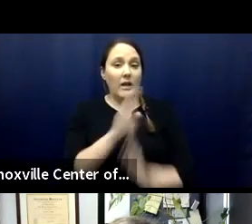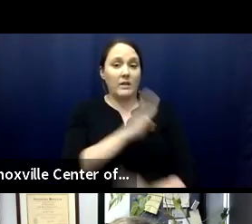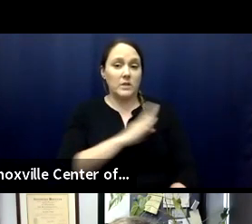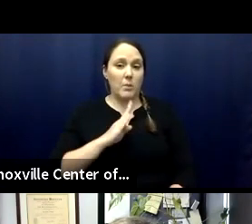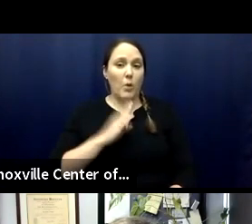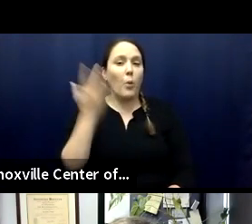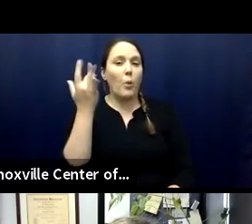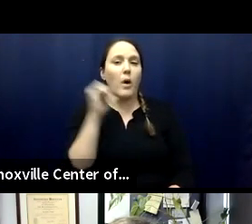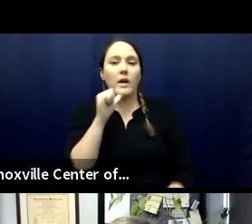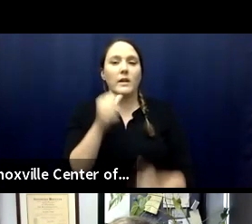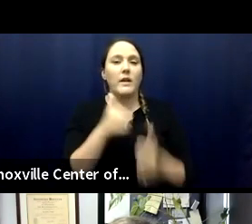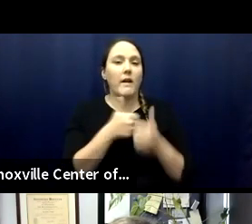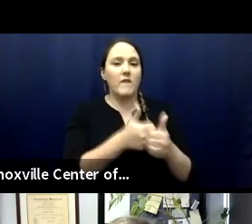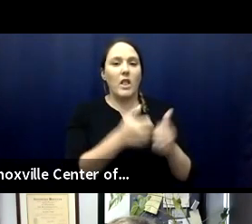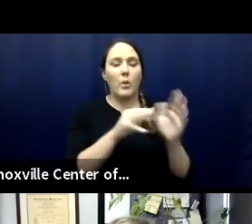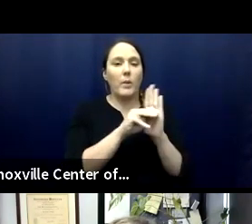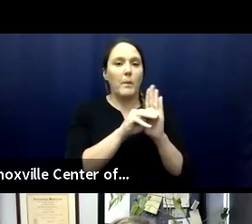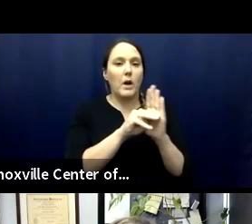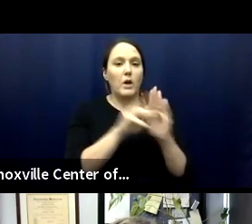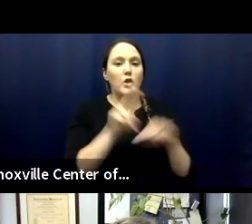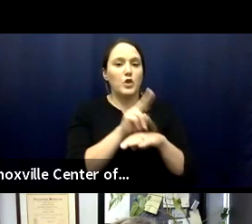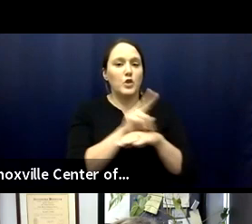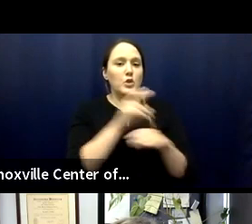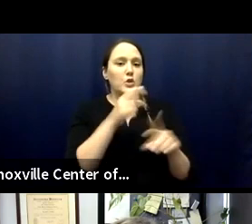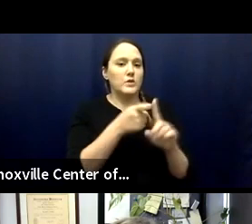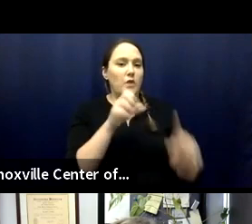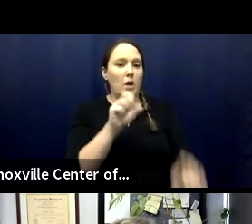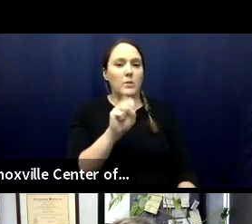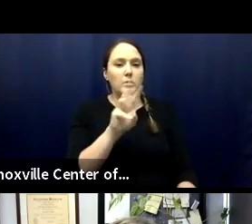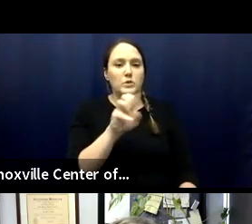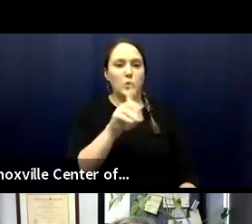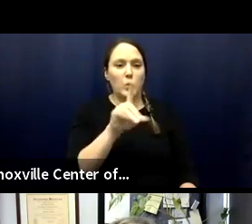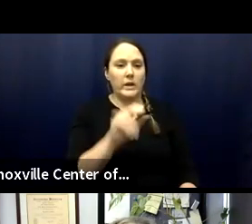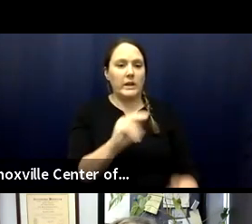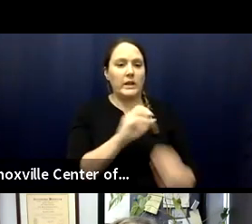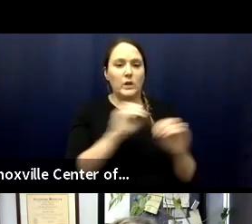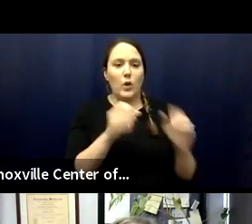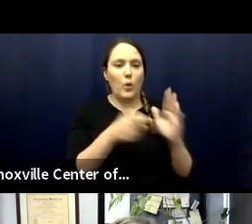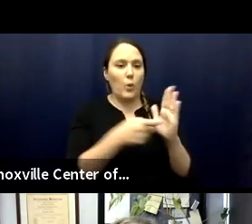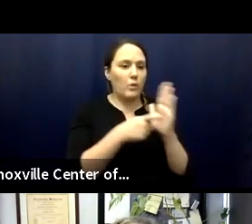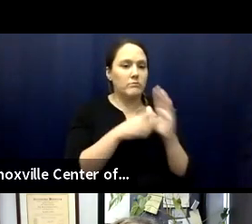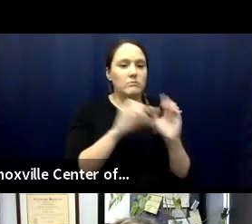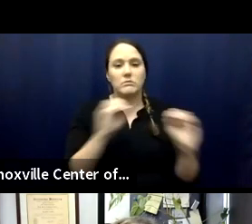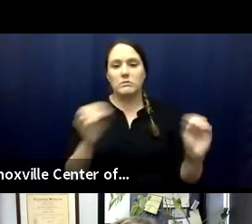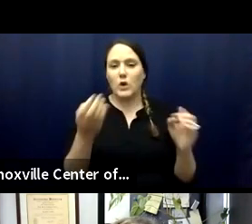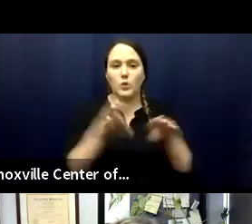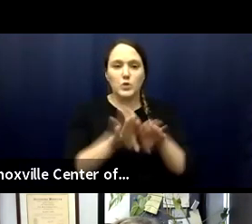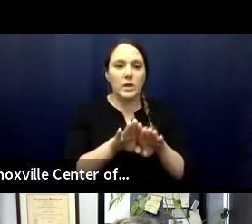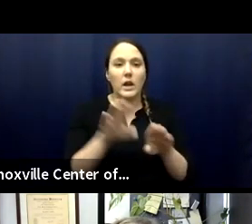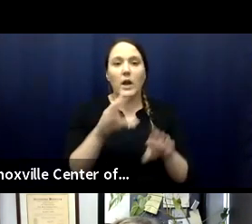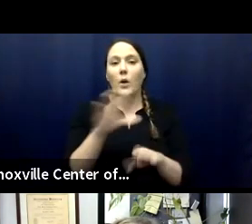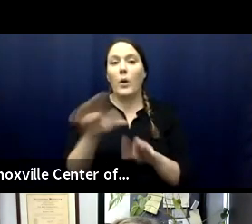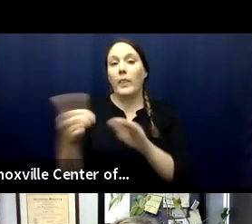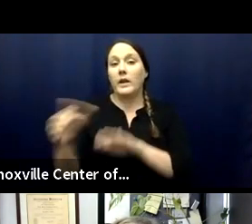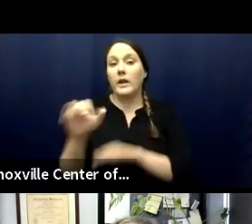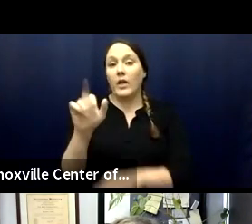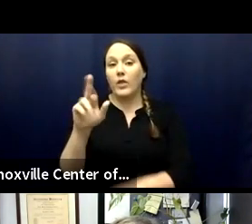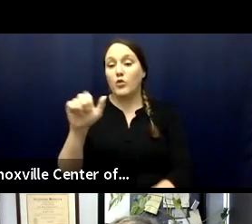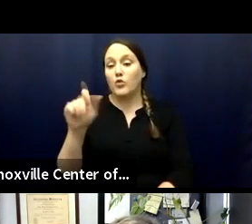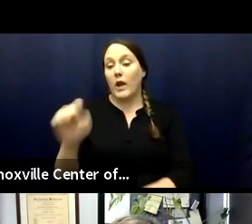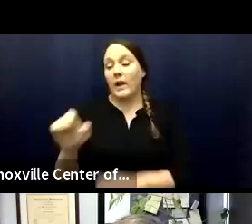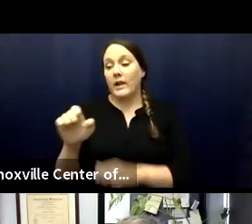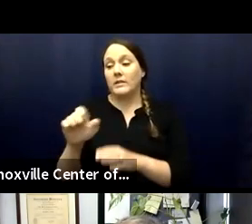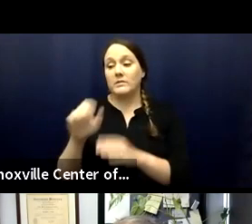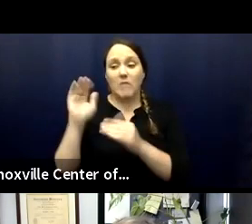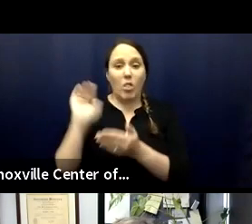aren't we following the model being used by Sweden, where there is no mandate or shutdown, and the death rate is a lot lower than they expected?